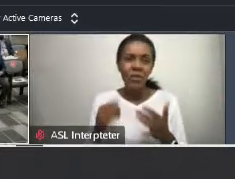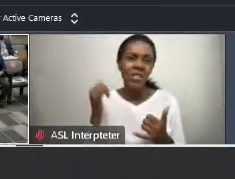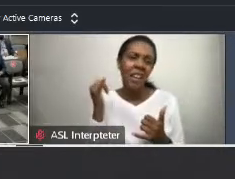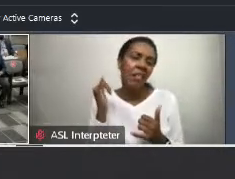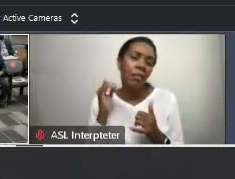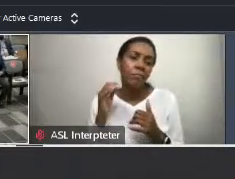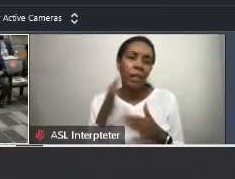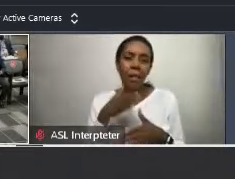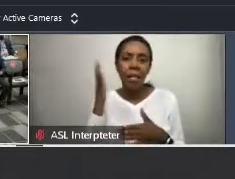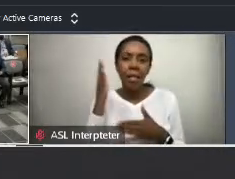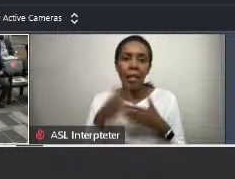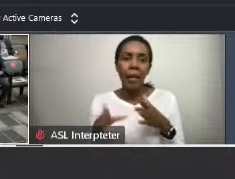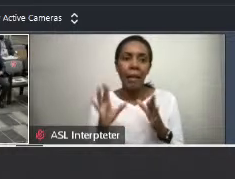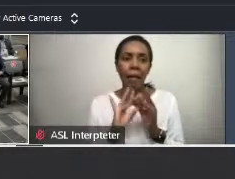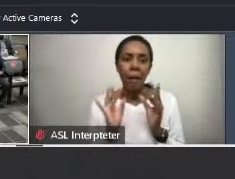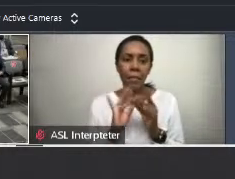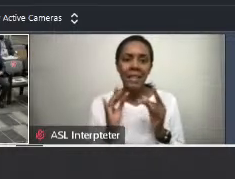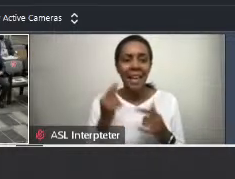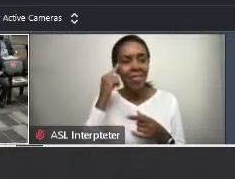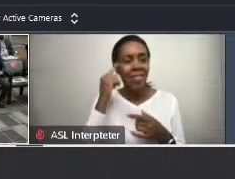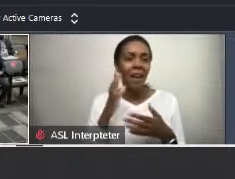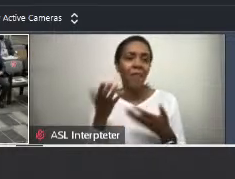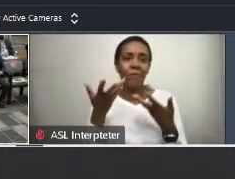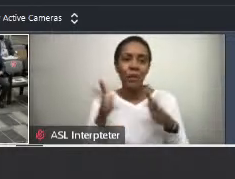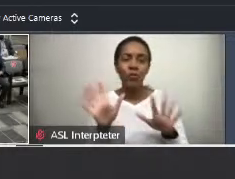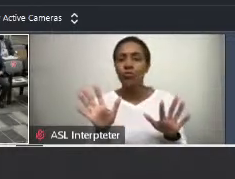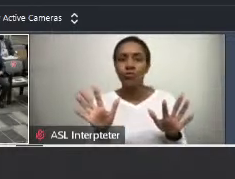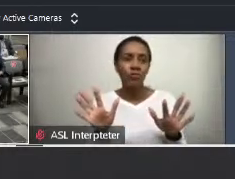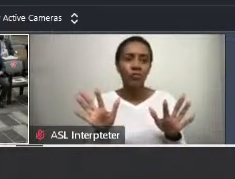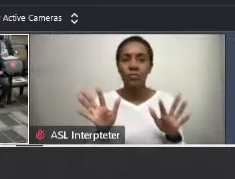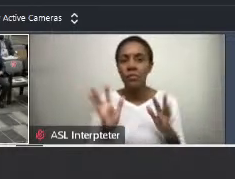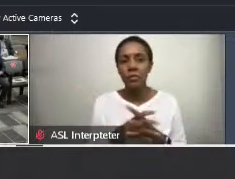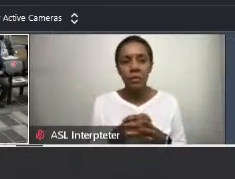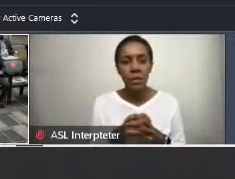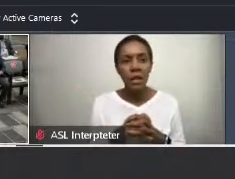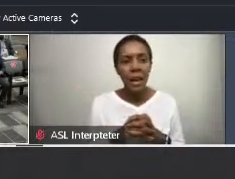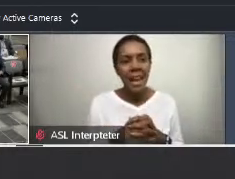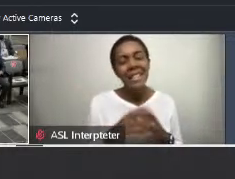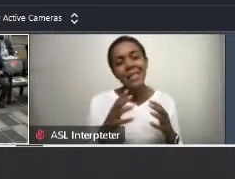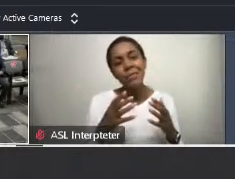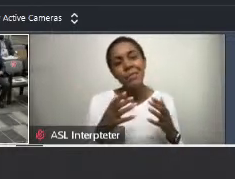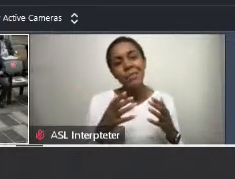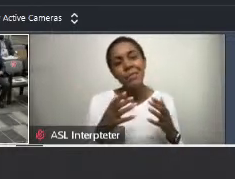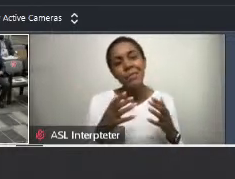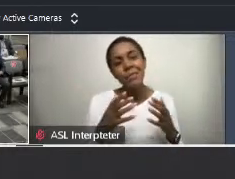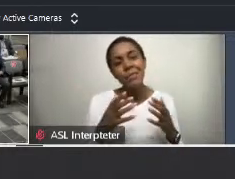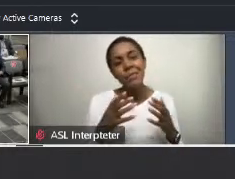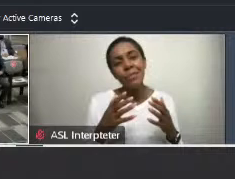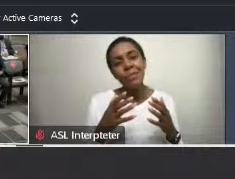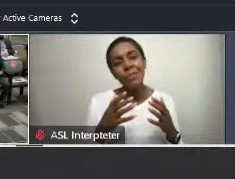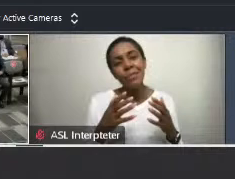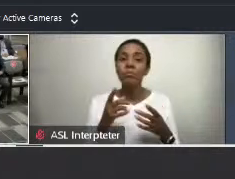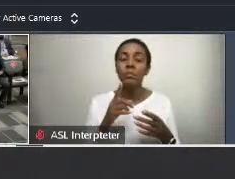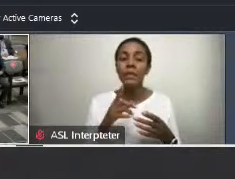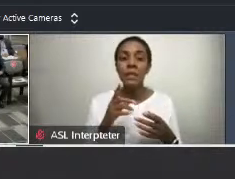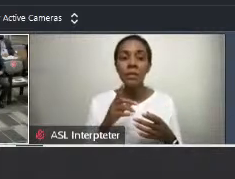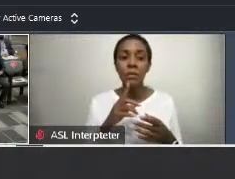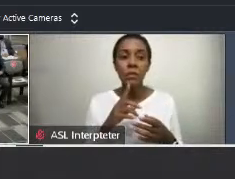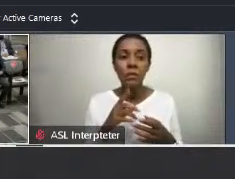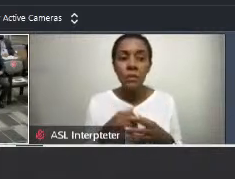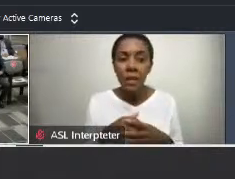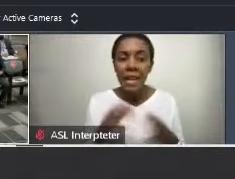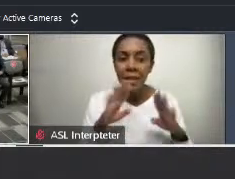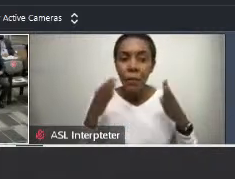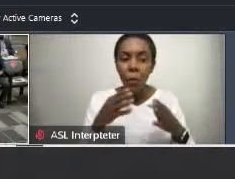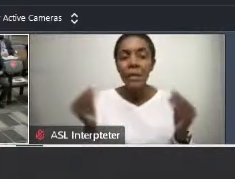pretty much overall. I don't think I need to go into details. It's a pretty substantive change. I think most likely the focus again is